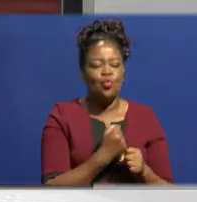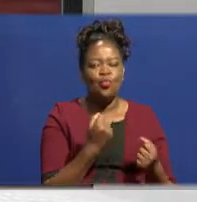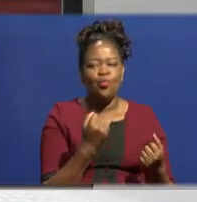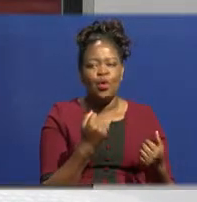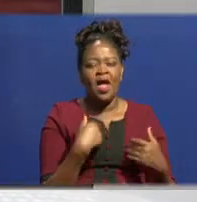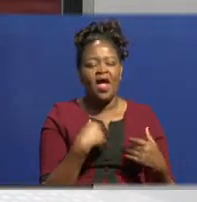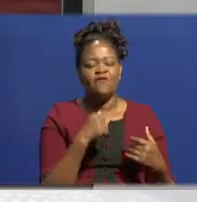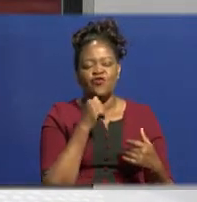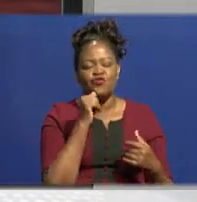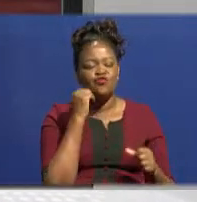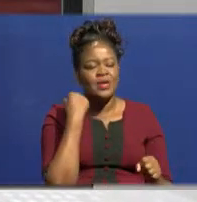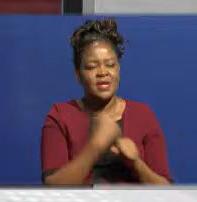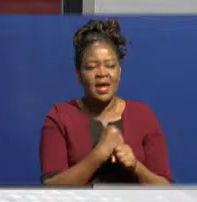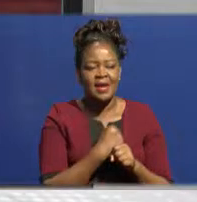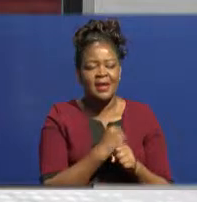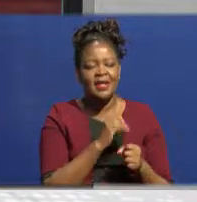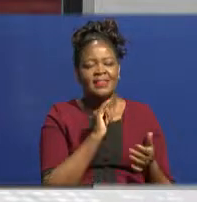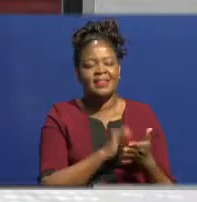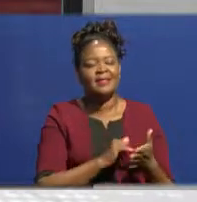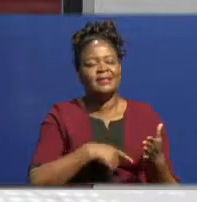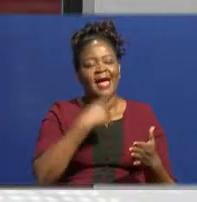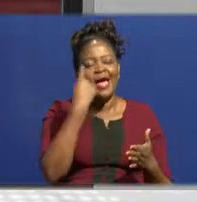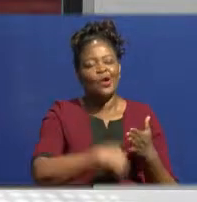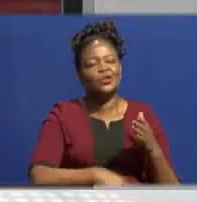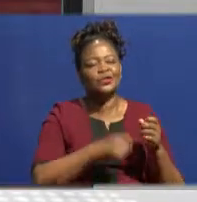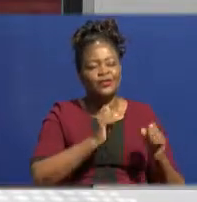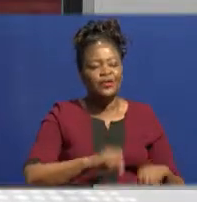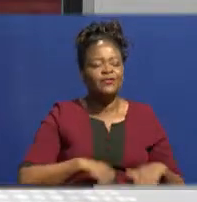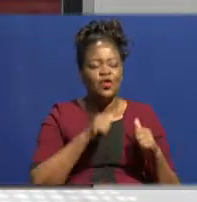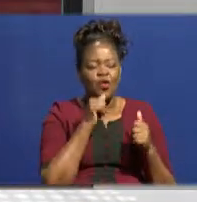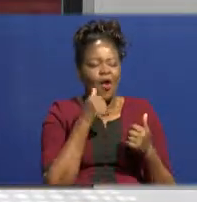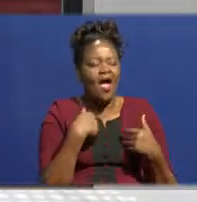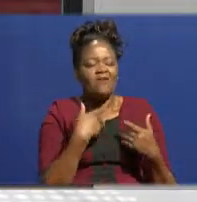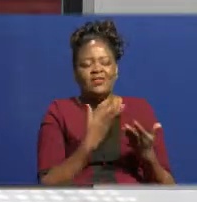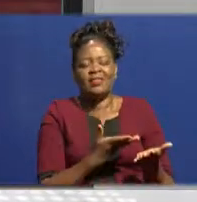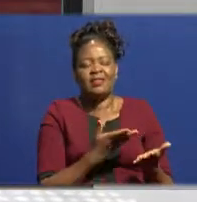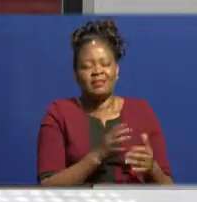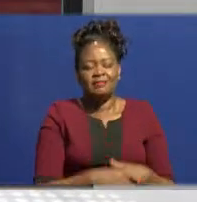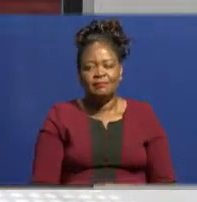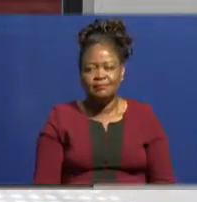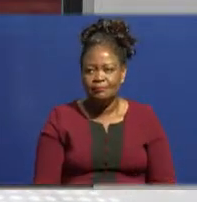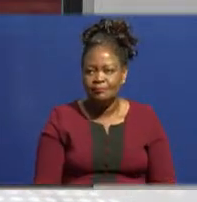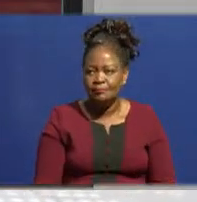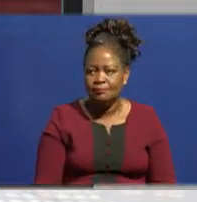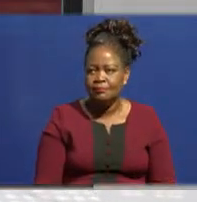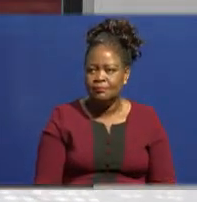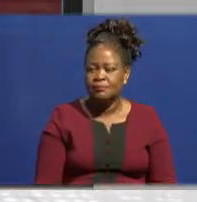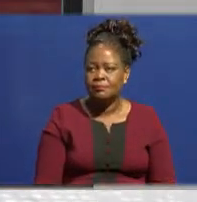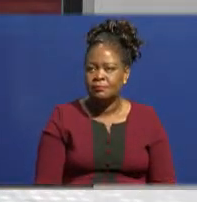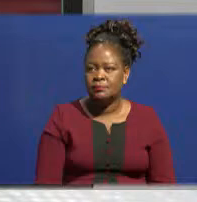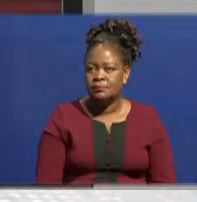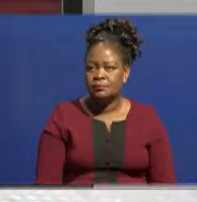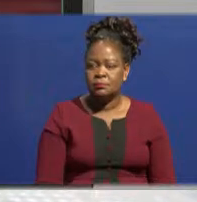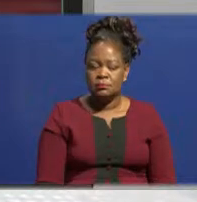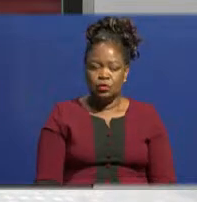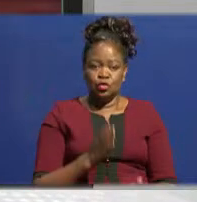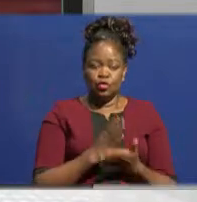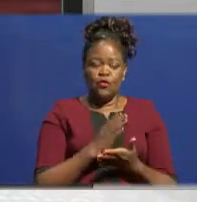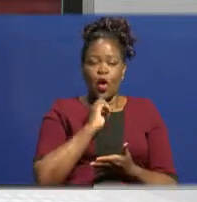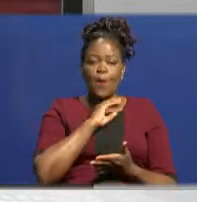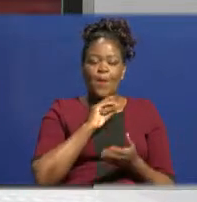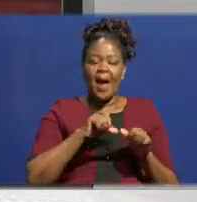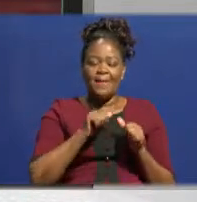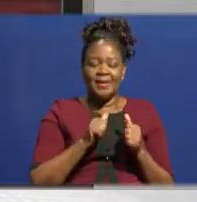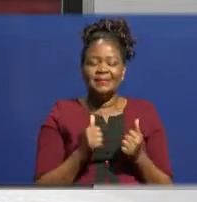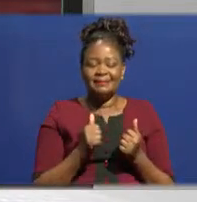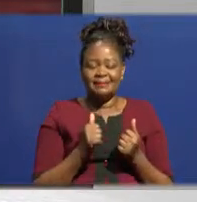haven't actualized that, and that is the high cost of living. We don't have all that, Mheshimiwa. There have been complaints in regards to